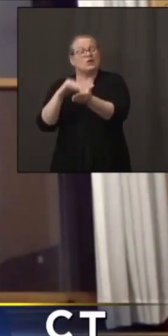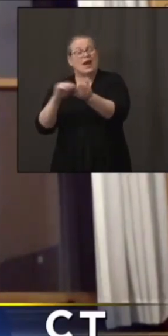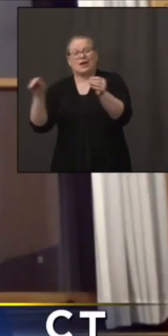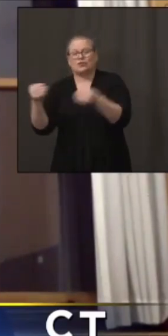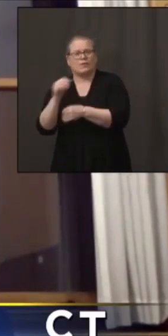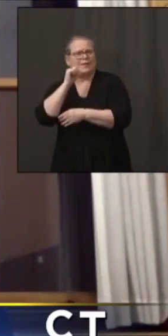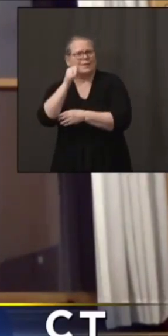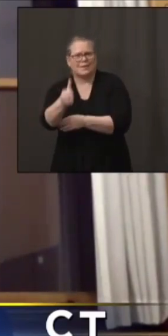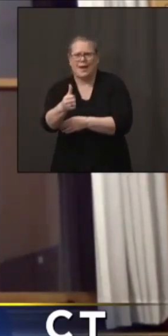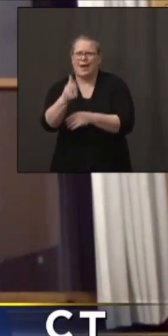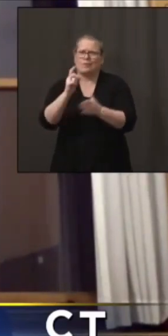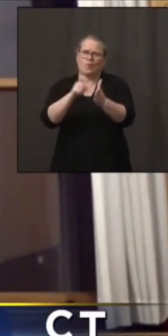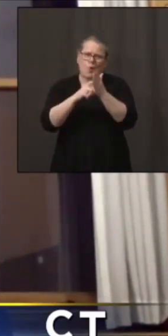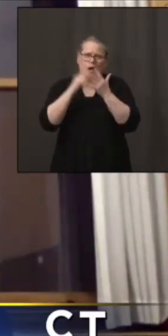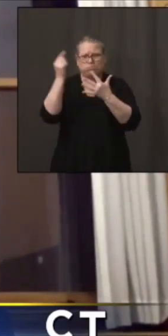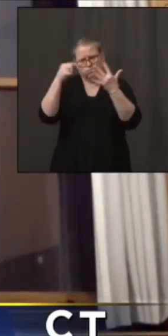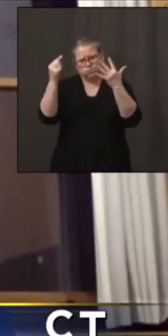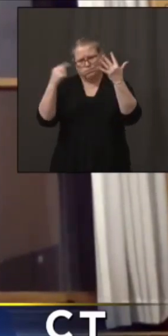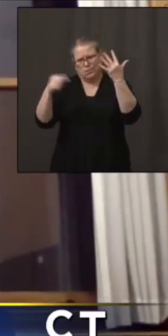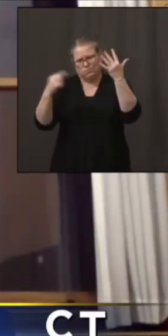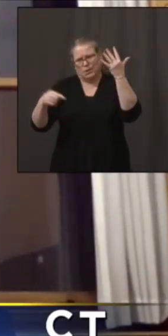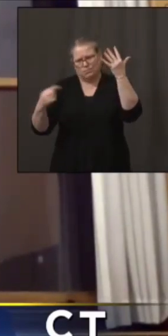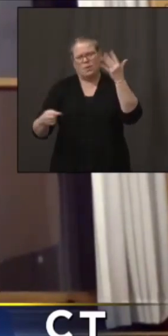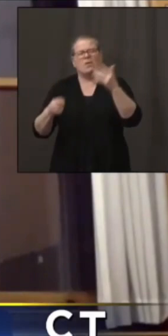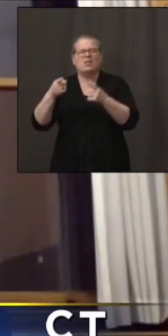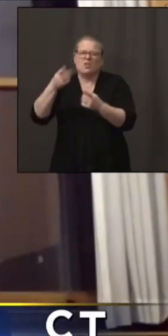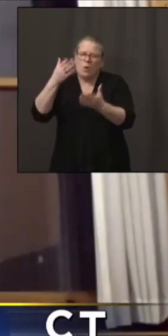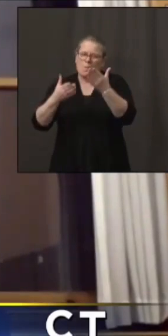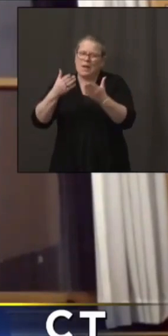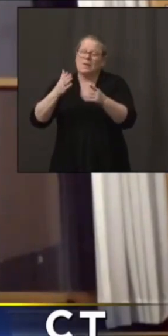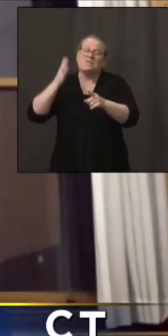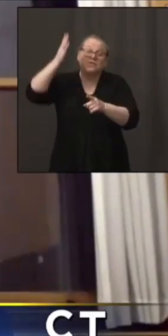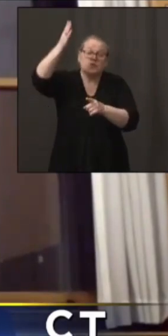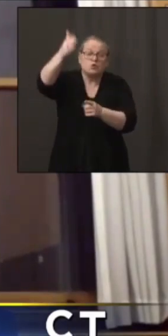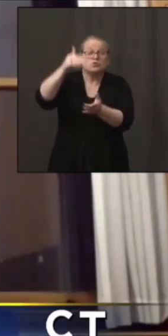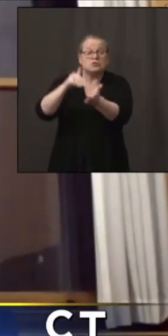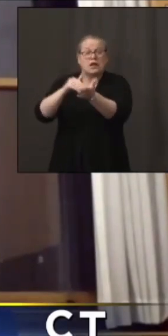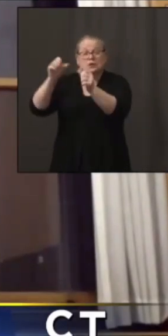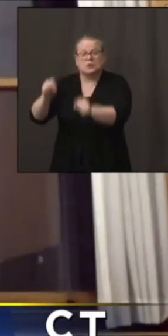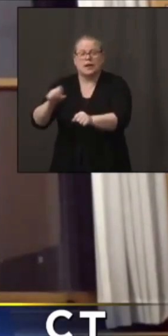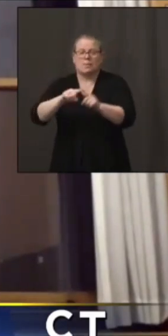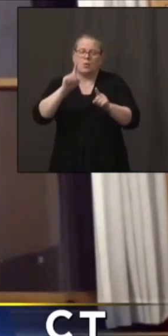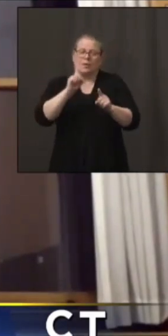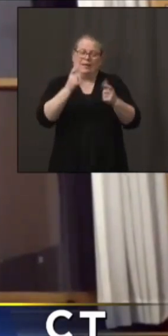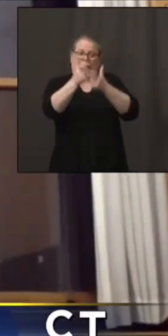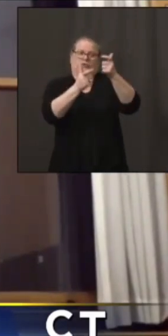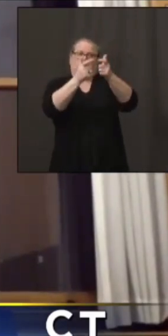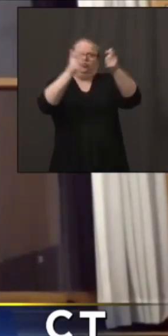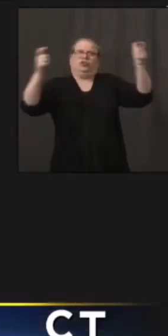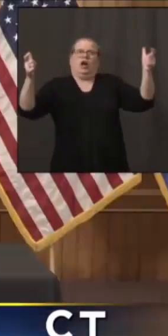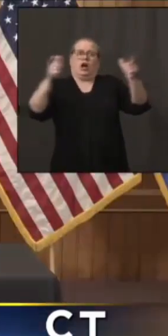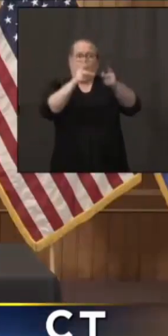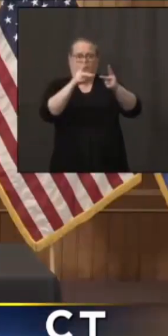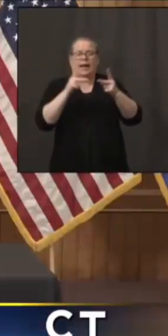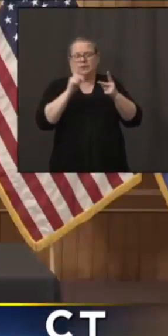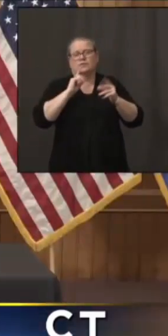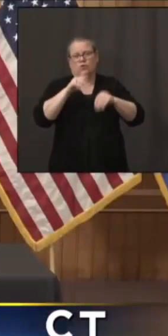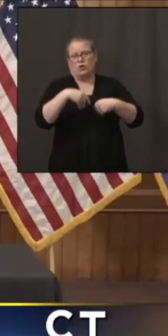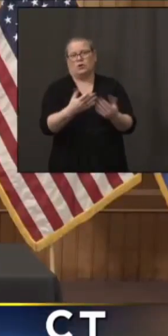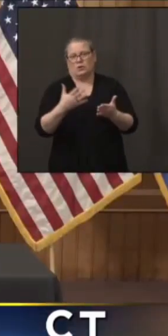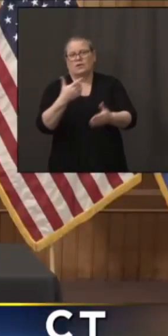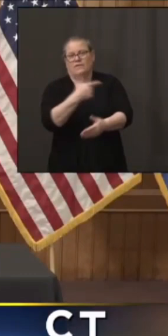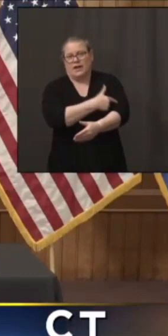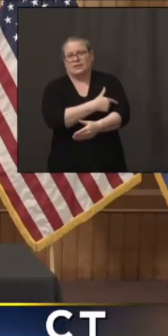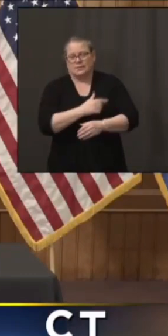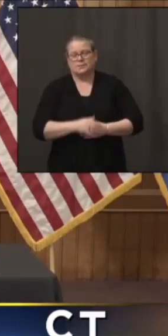may get there further down the road, but we need to have critical mass and scale where we're providing these vaccinations. And then I also had